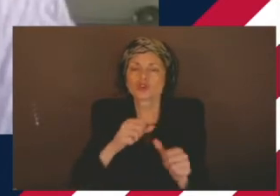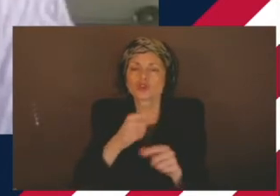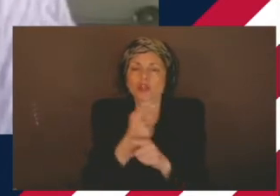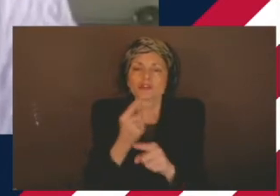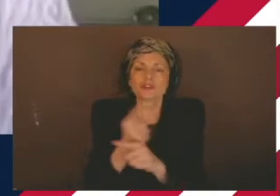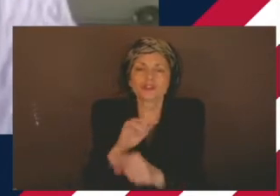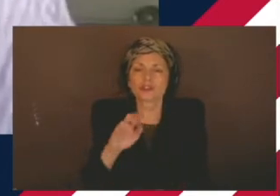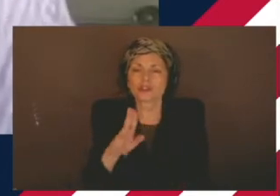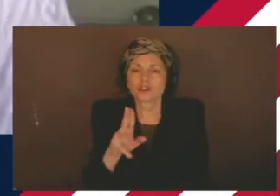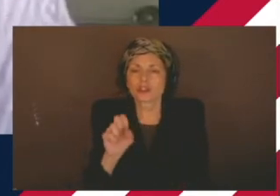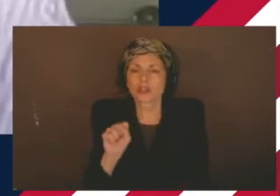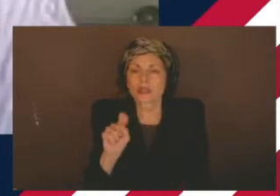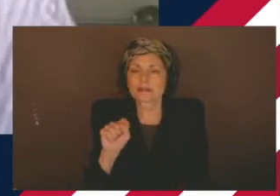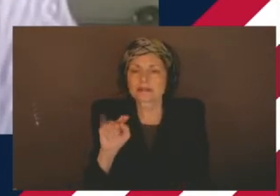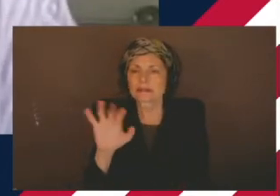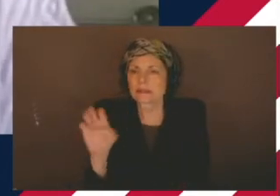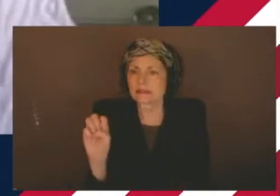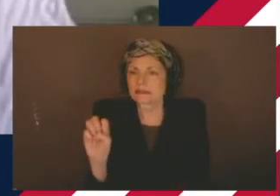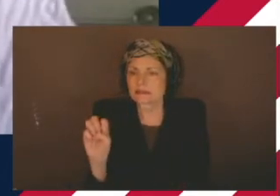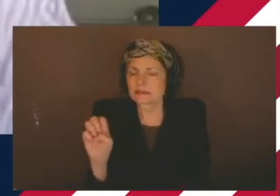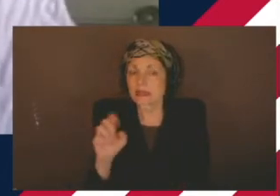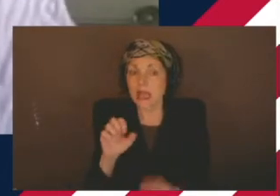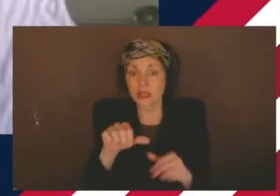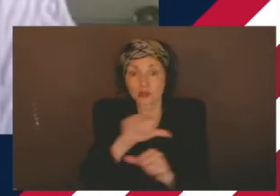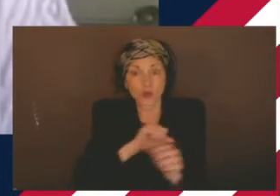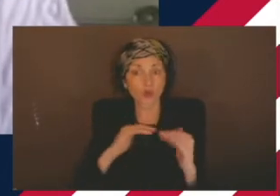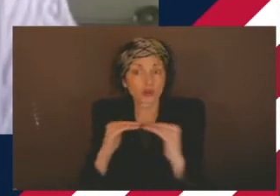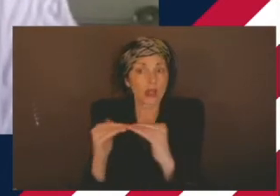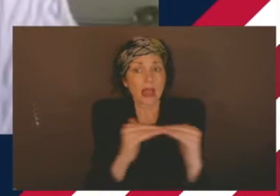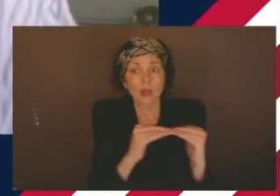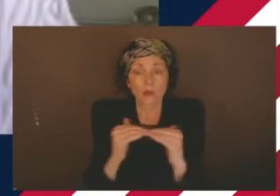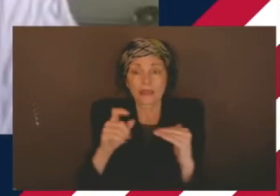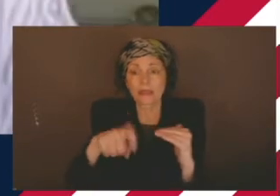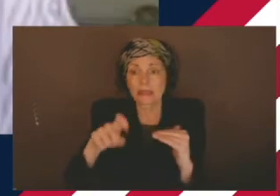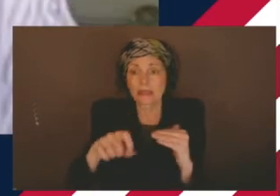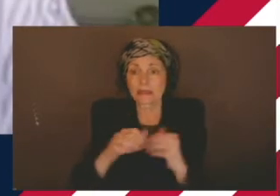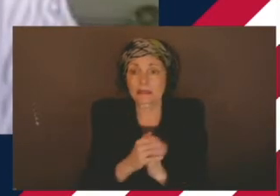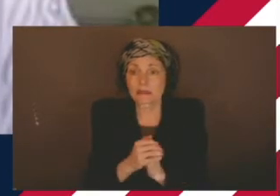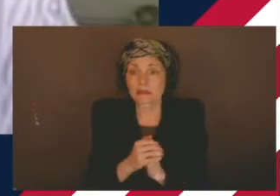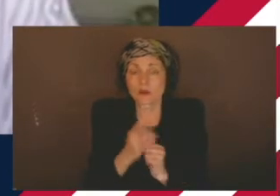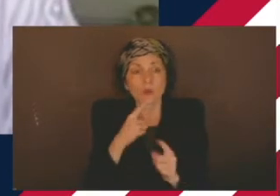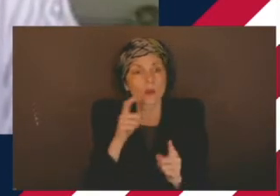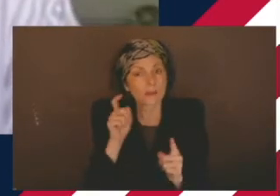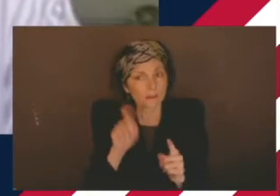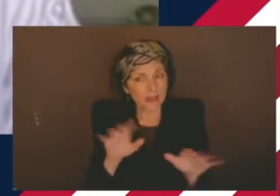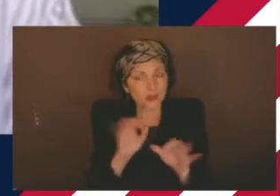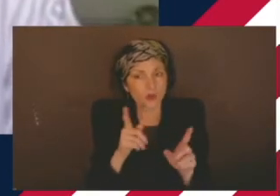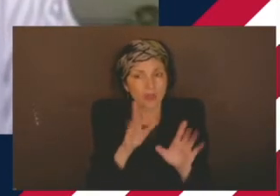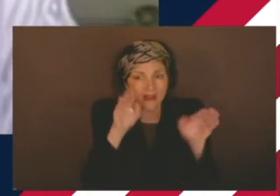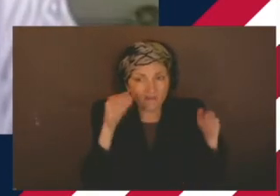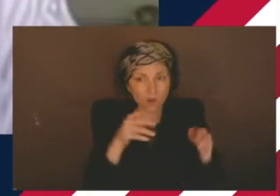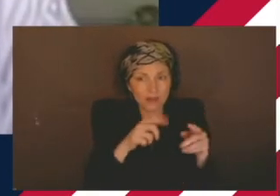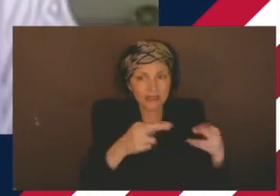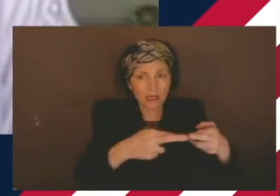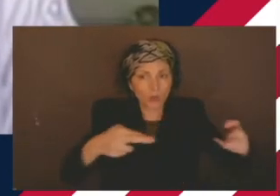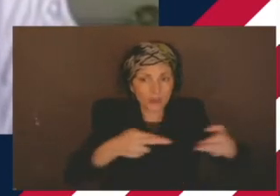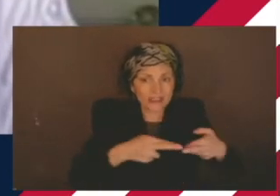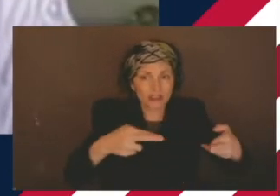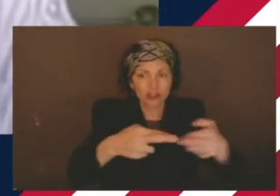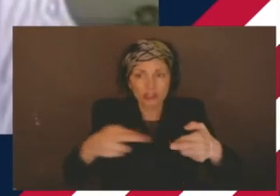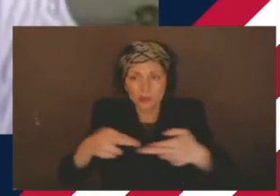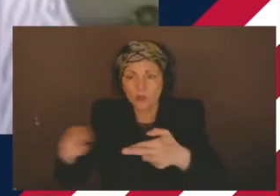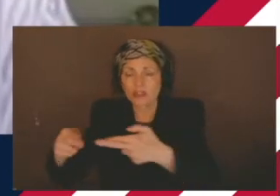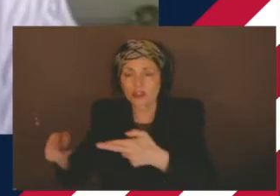challenges and social equity needs vary considerably by region and empower regionally tailored